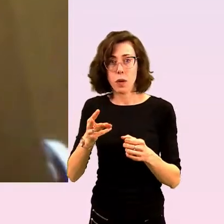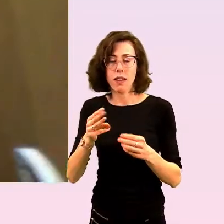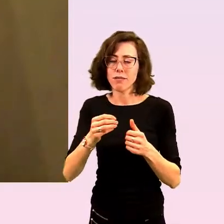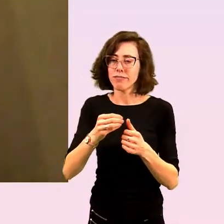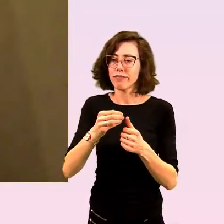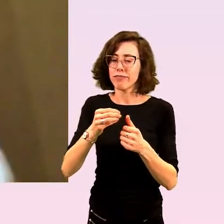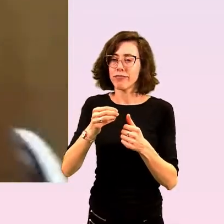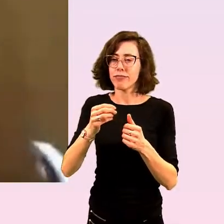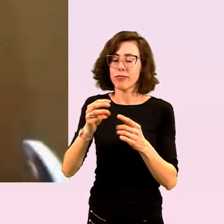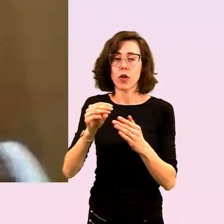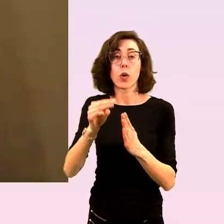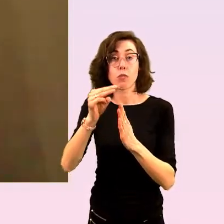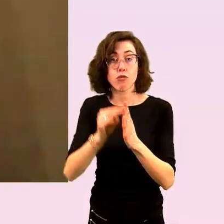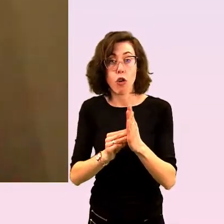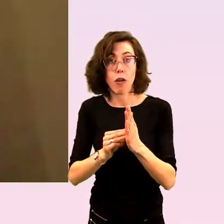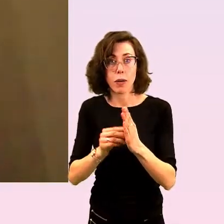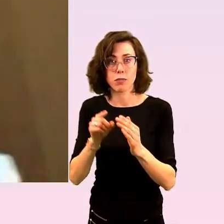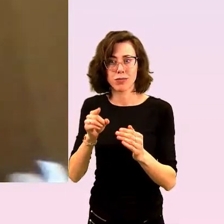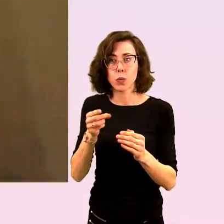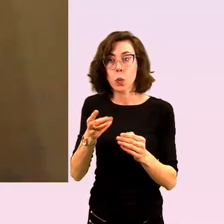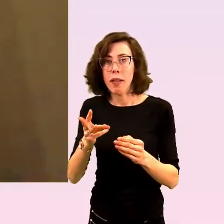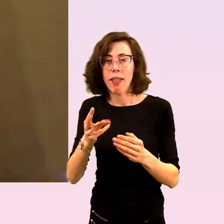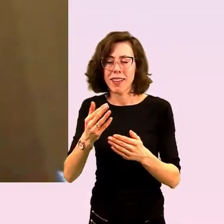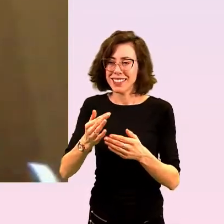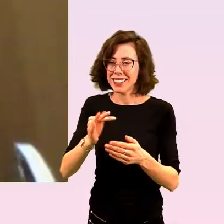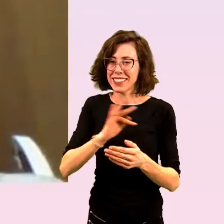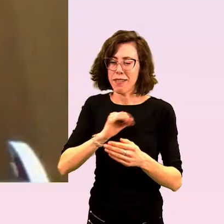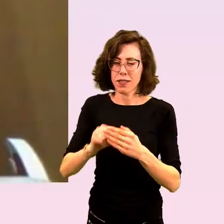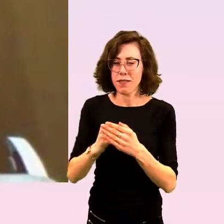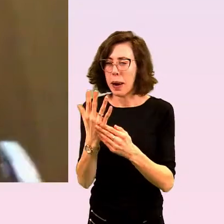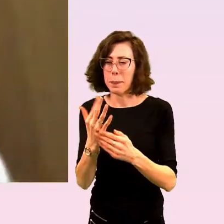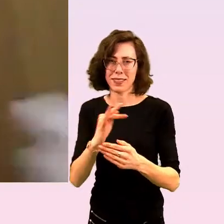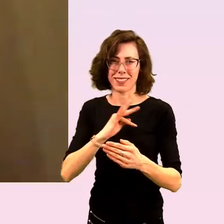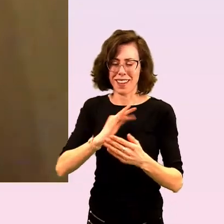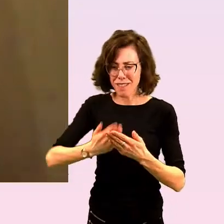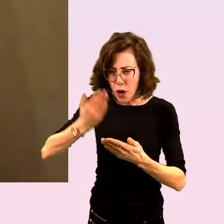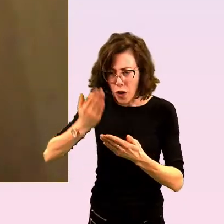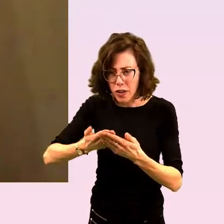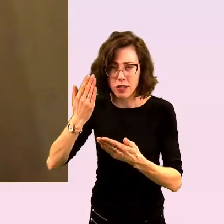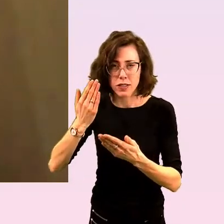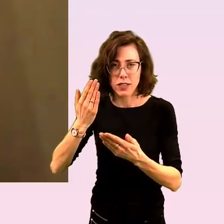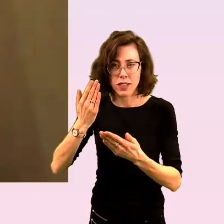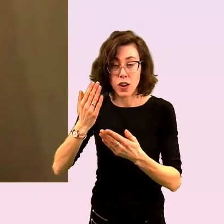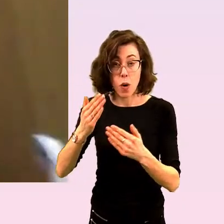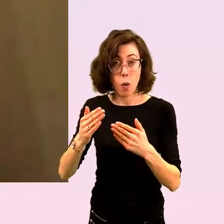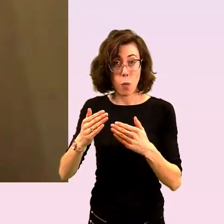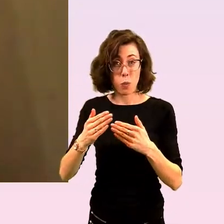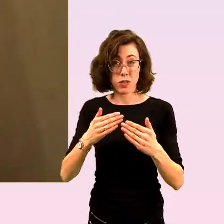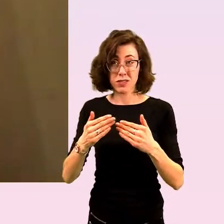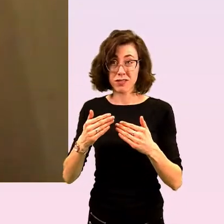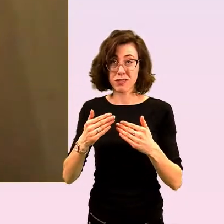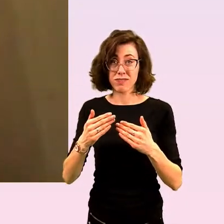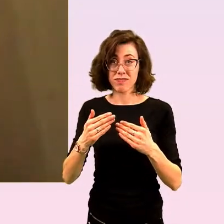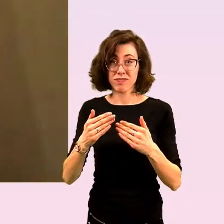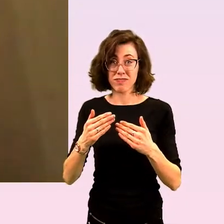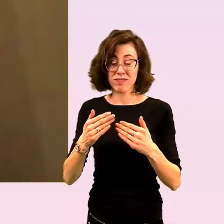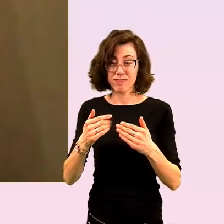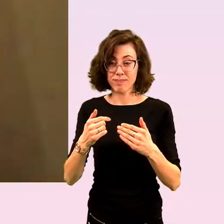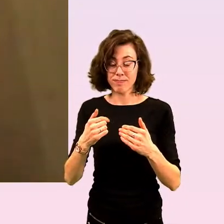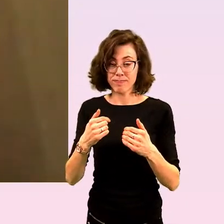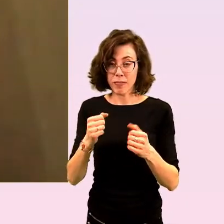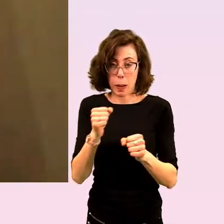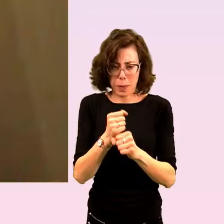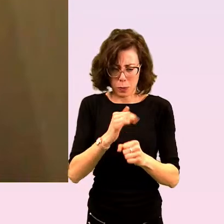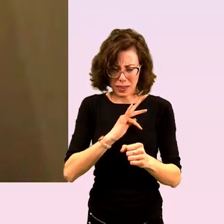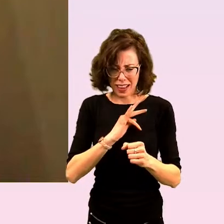and self-development and self-learning. What have I learned about myself that I didn't know, or that I was afraid of, or that